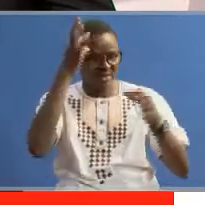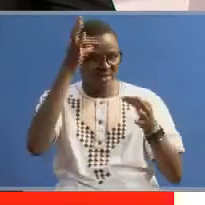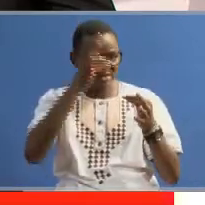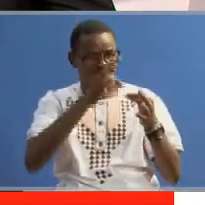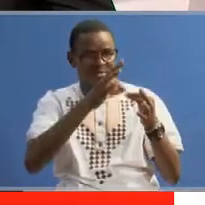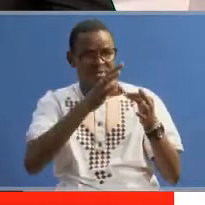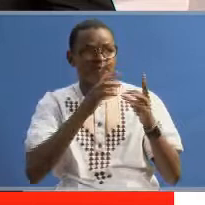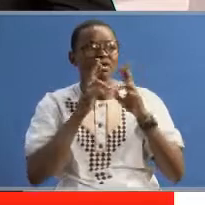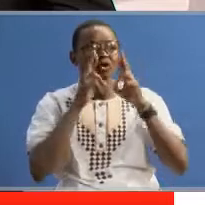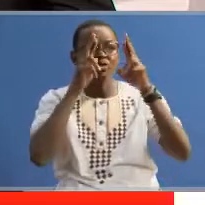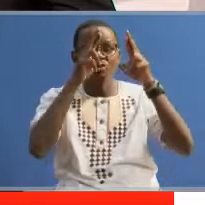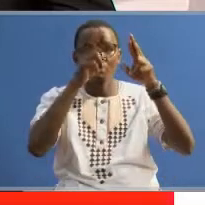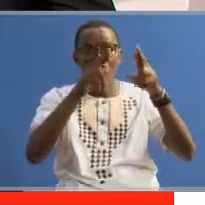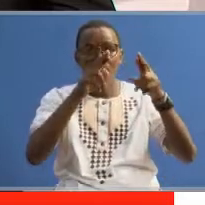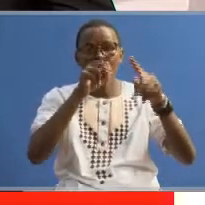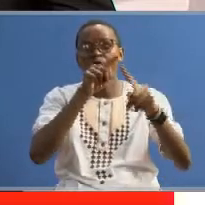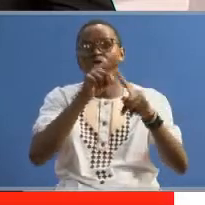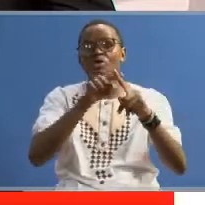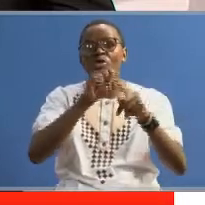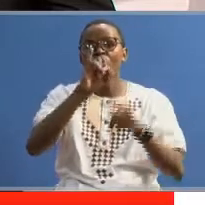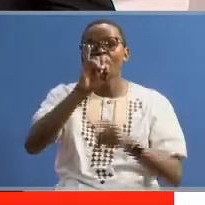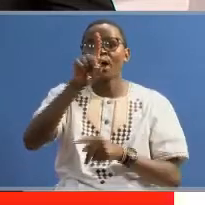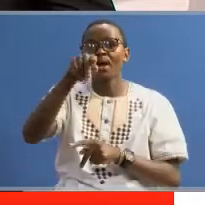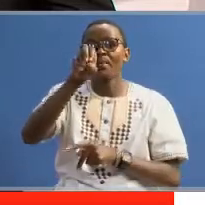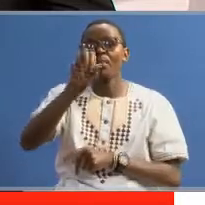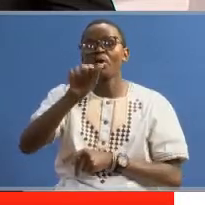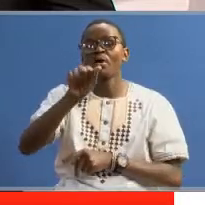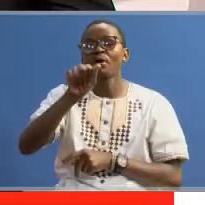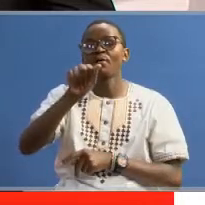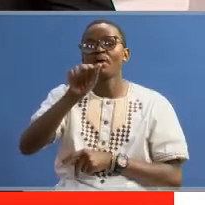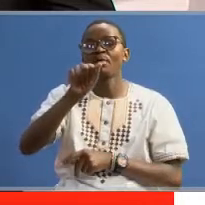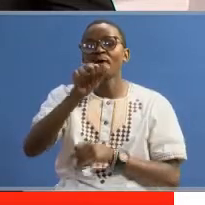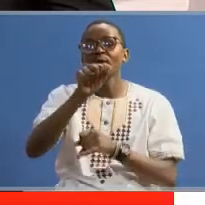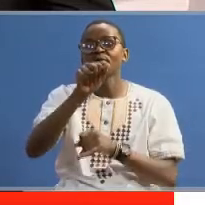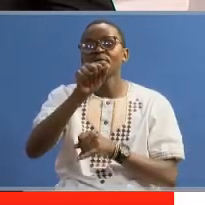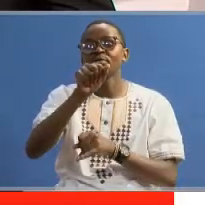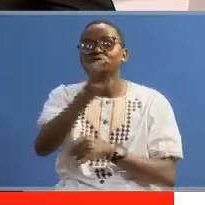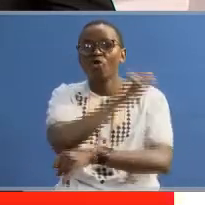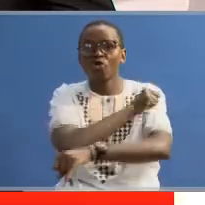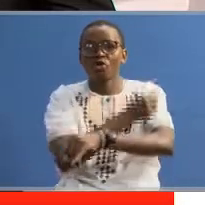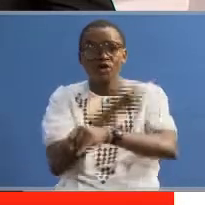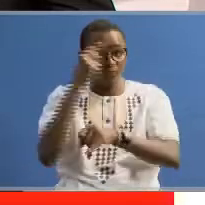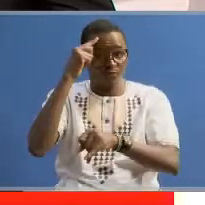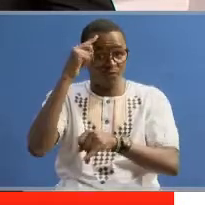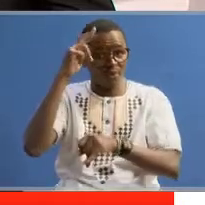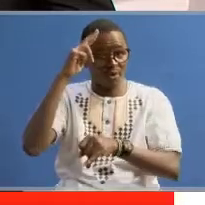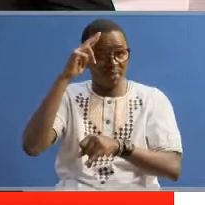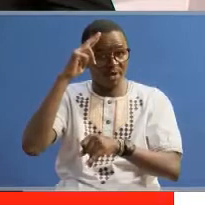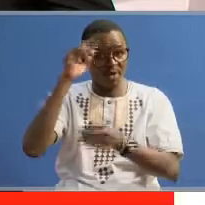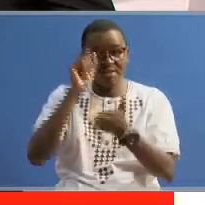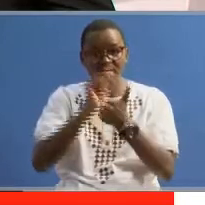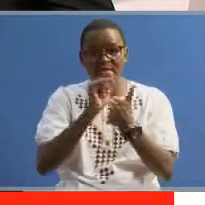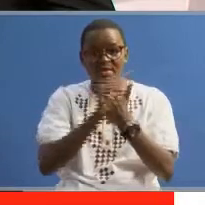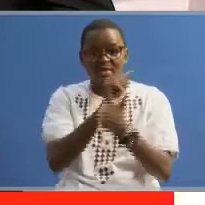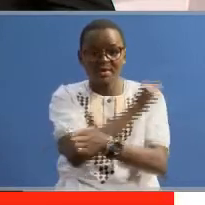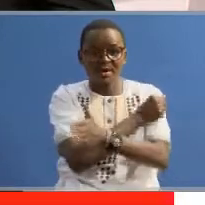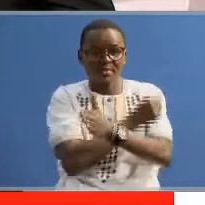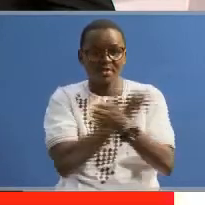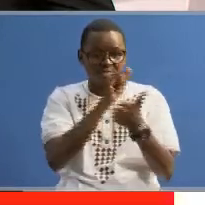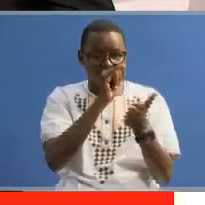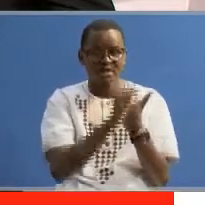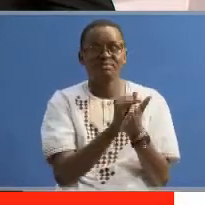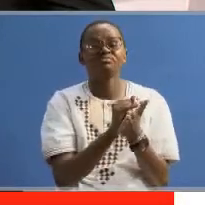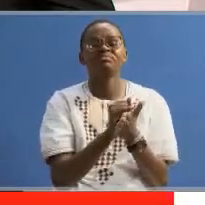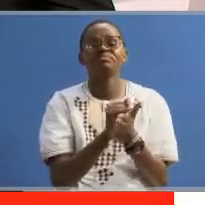to go and report the case to IPOA, Independent Policing Oversight Authority, that is a civilian oversight authority that kind